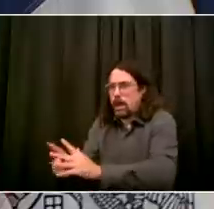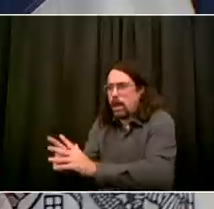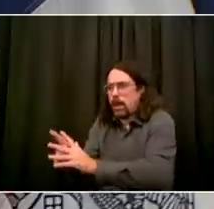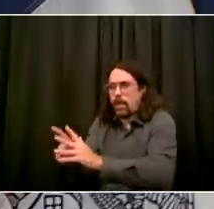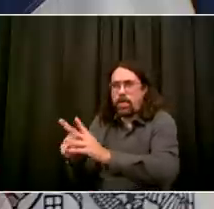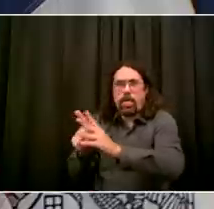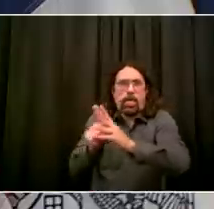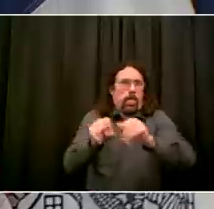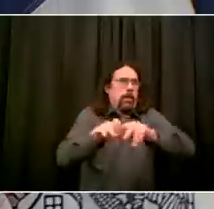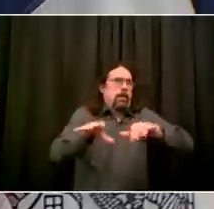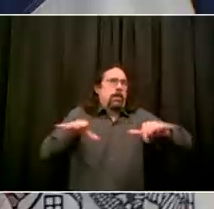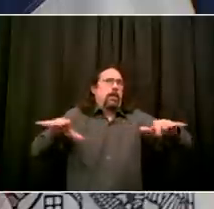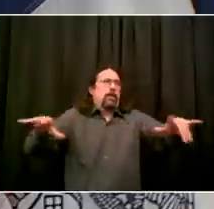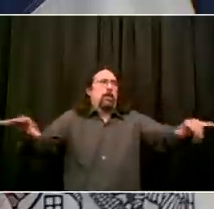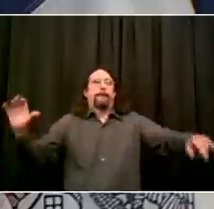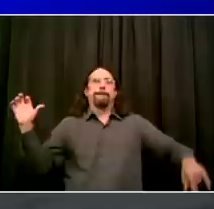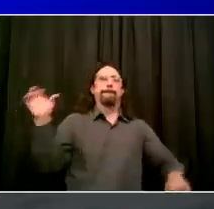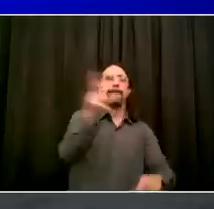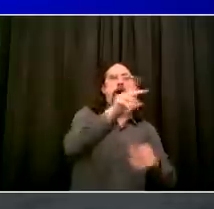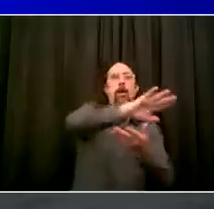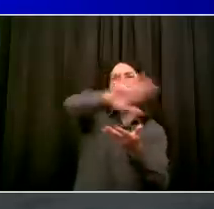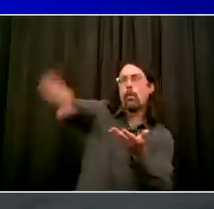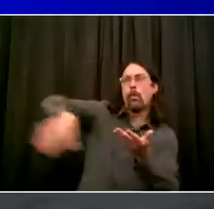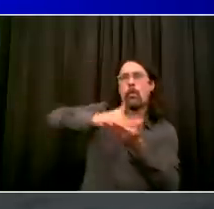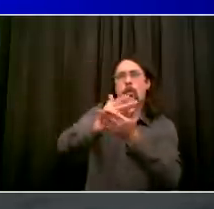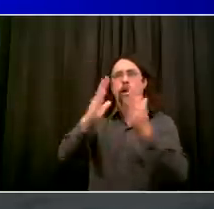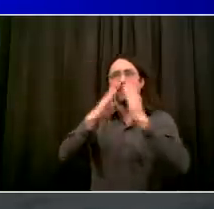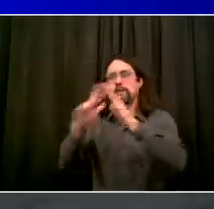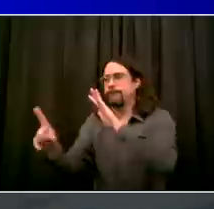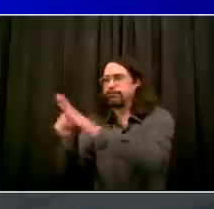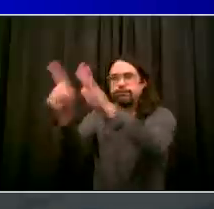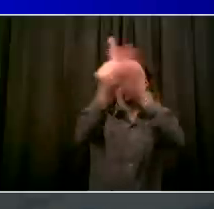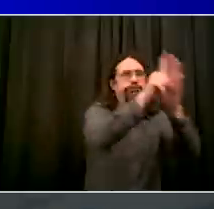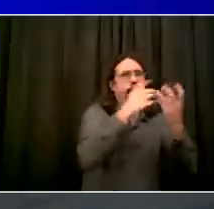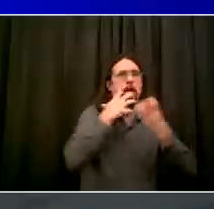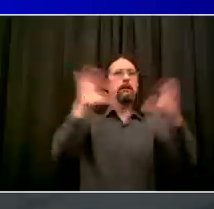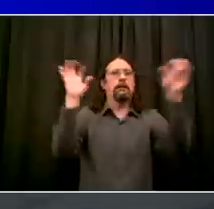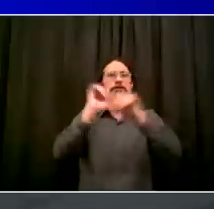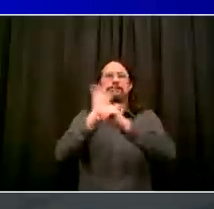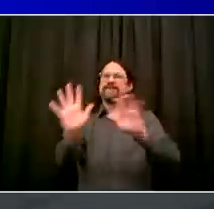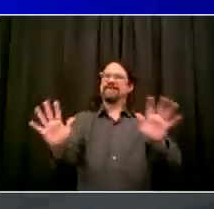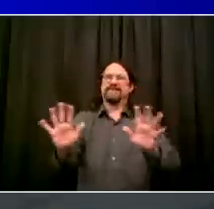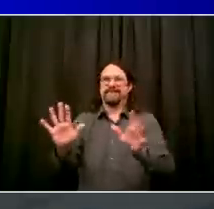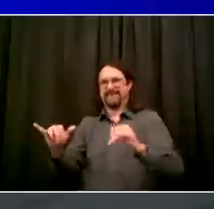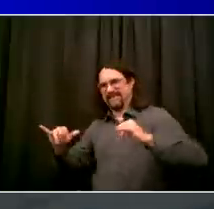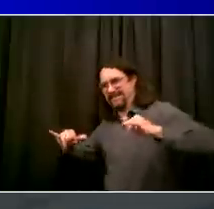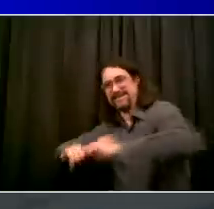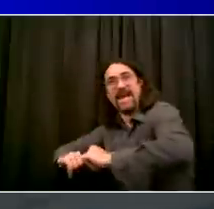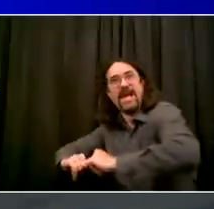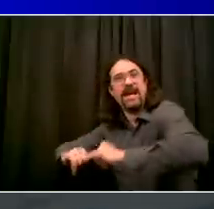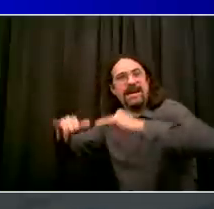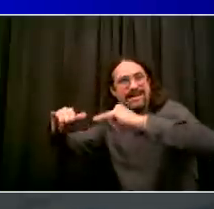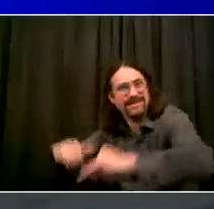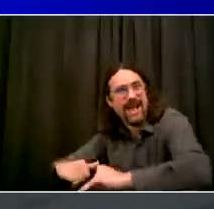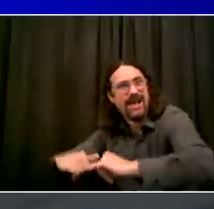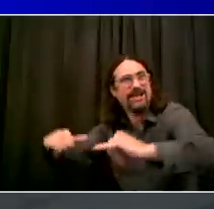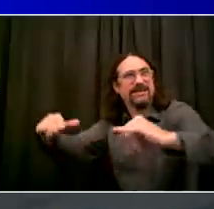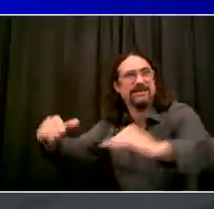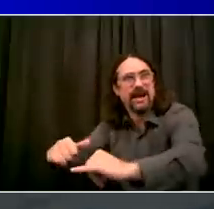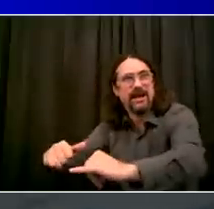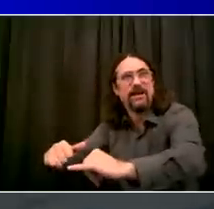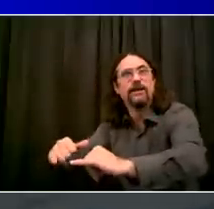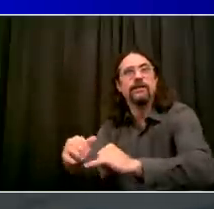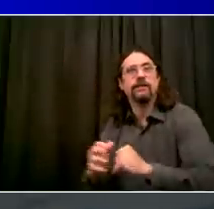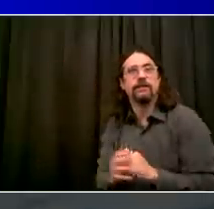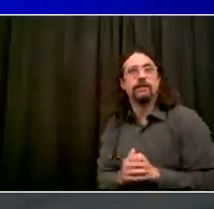about testing on Tuesday. Get tested Tuesday. Look again, what works? Testing, testing, testing. We